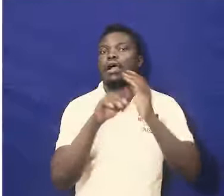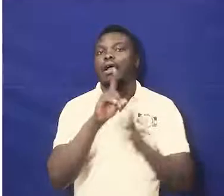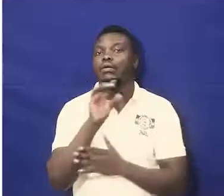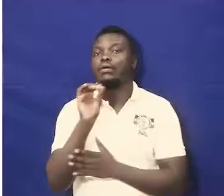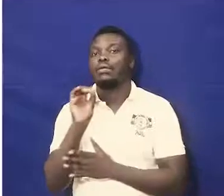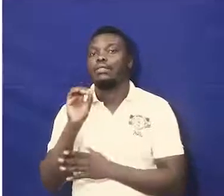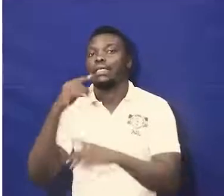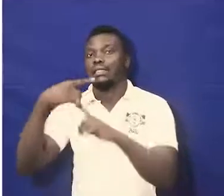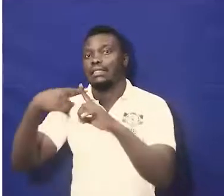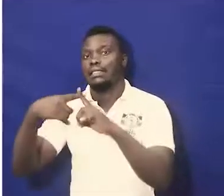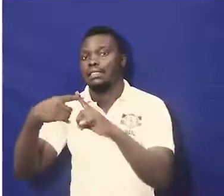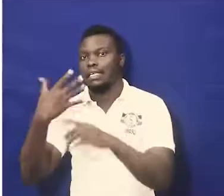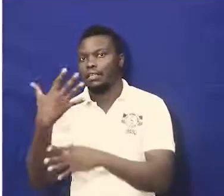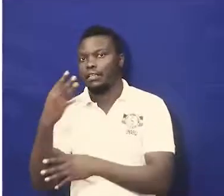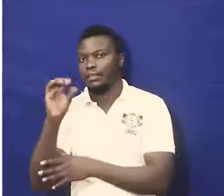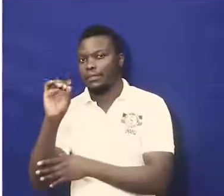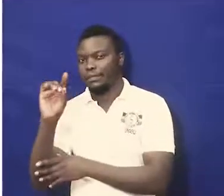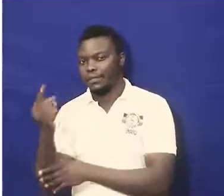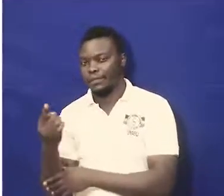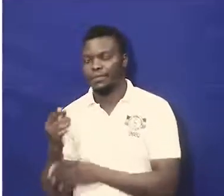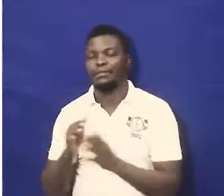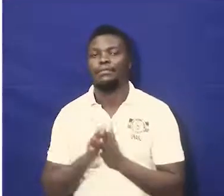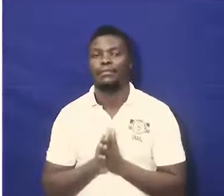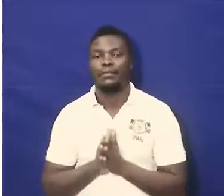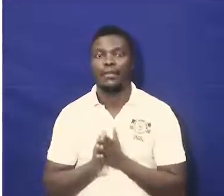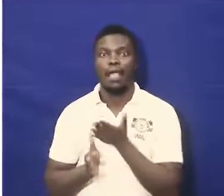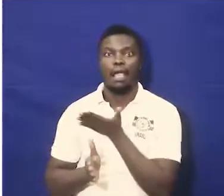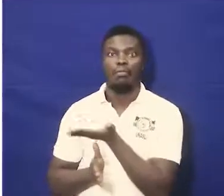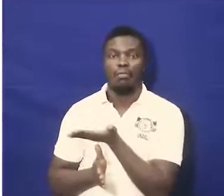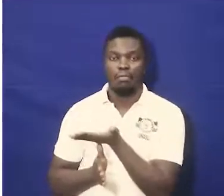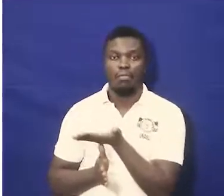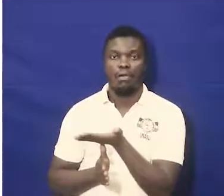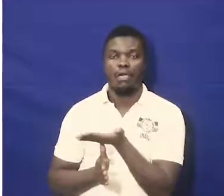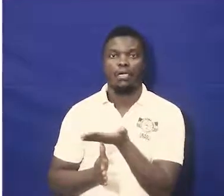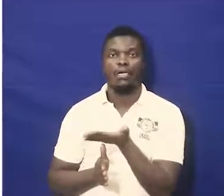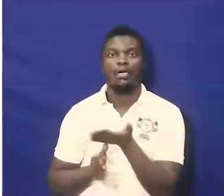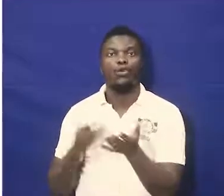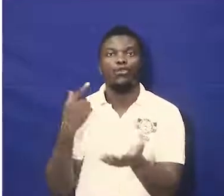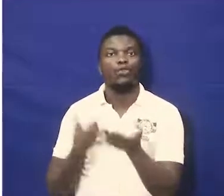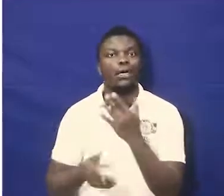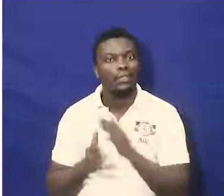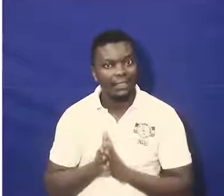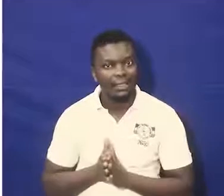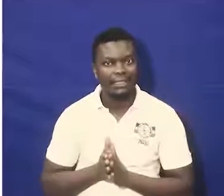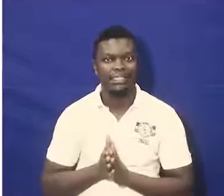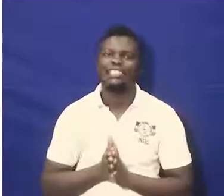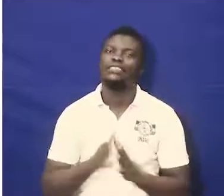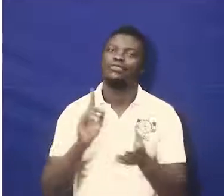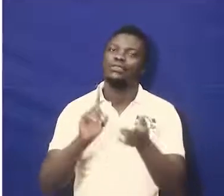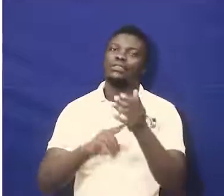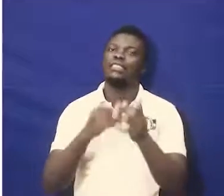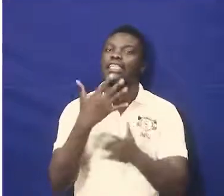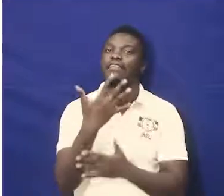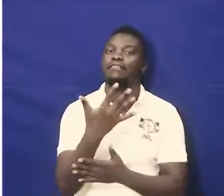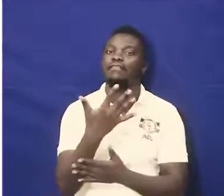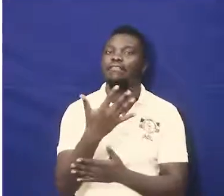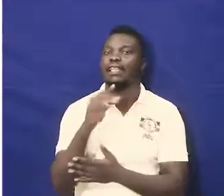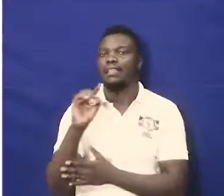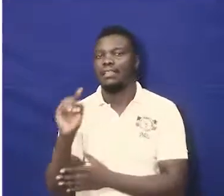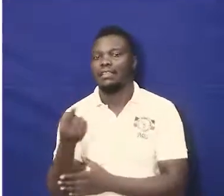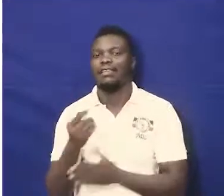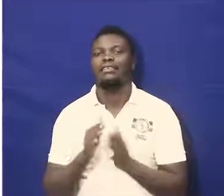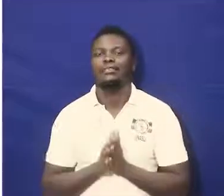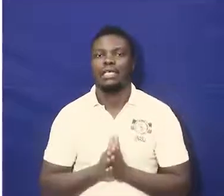by 50,000, and that will give us 5,000.